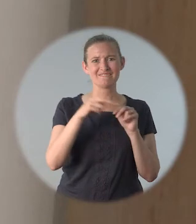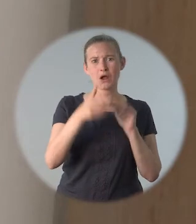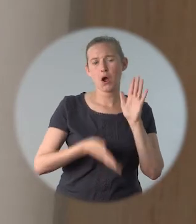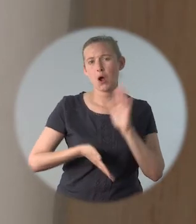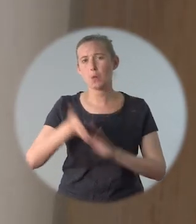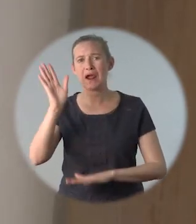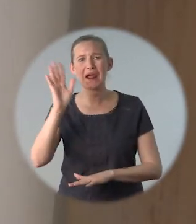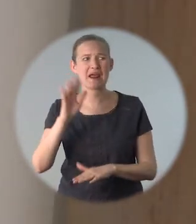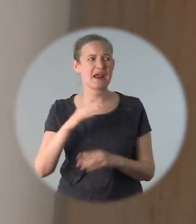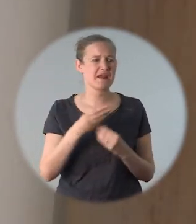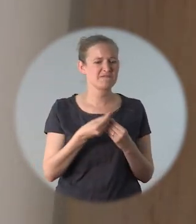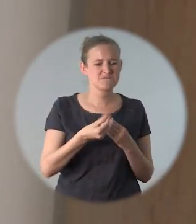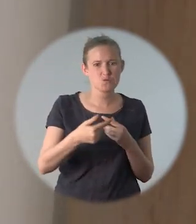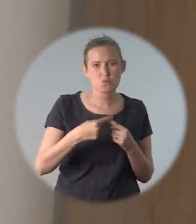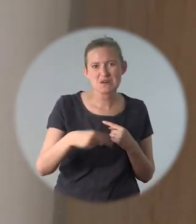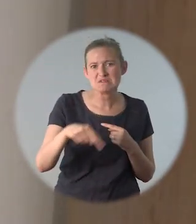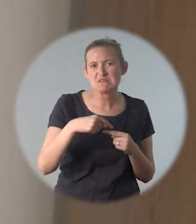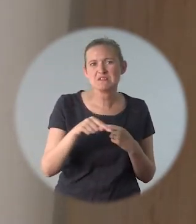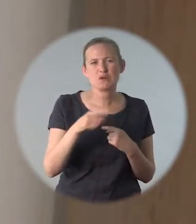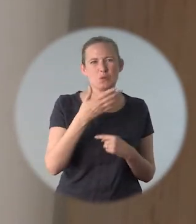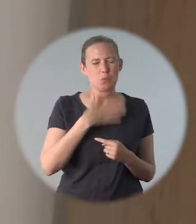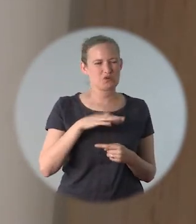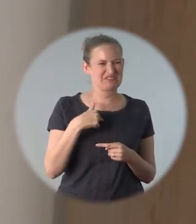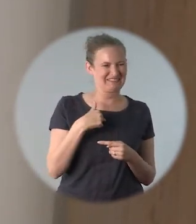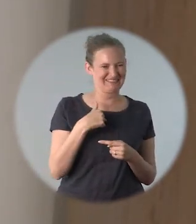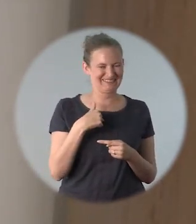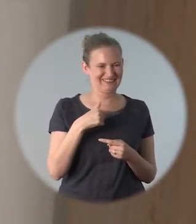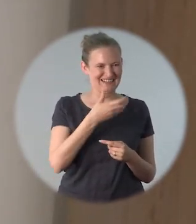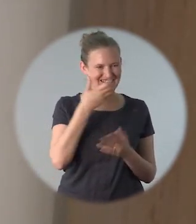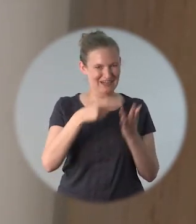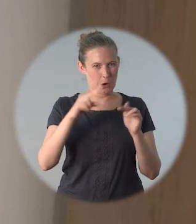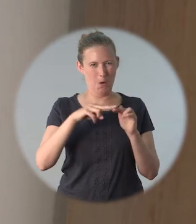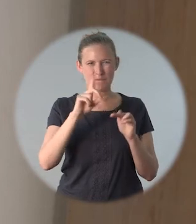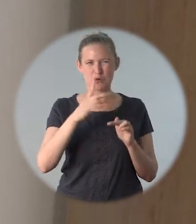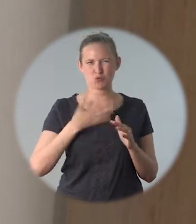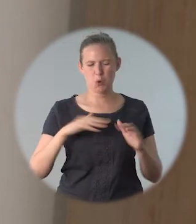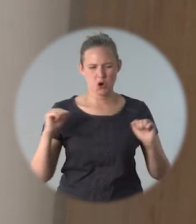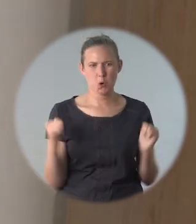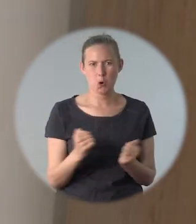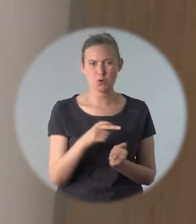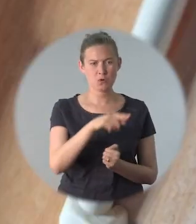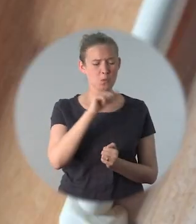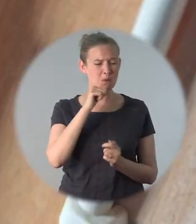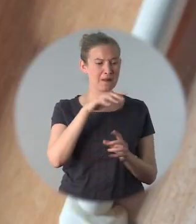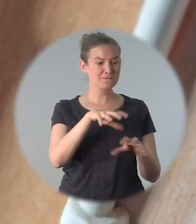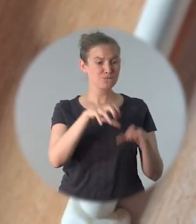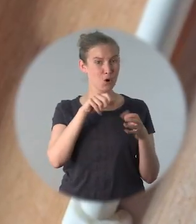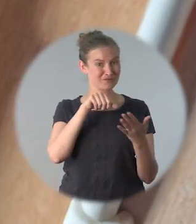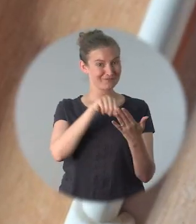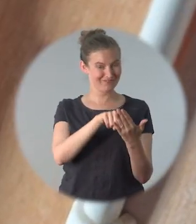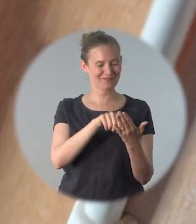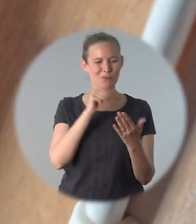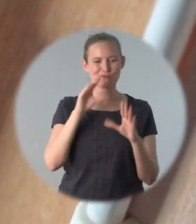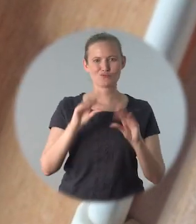This overrides the programme's settings and means the heating will only come on if the home temperature is as low as just five